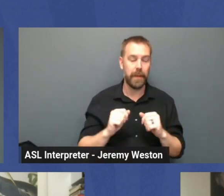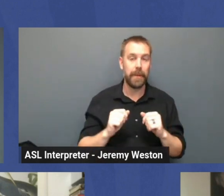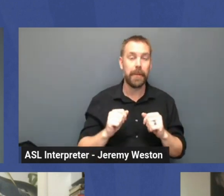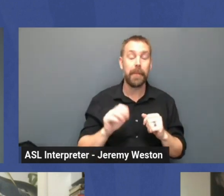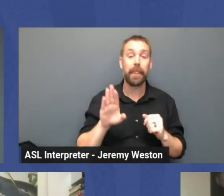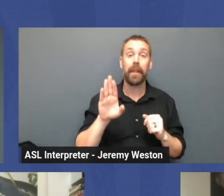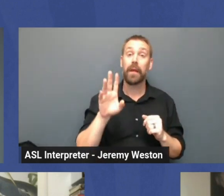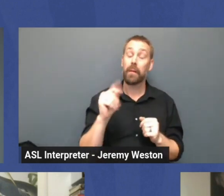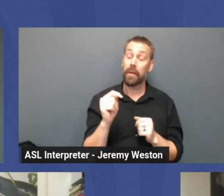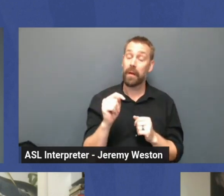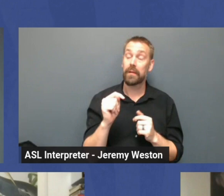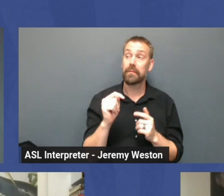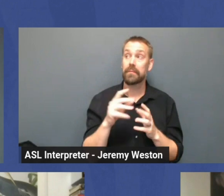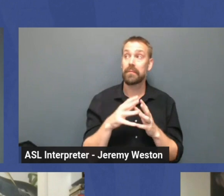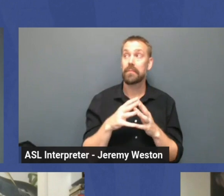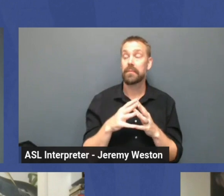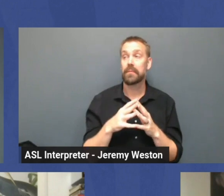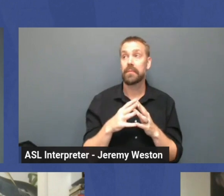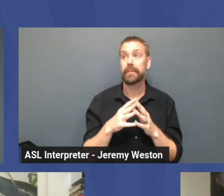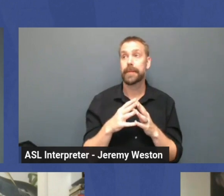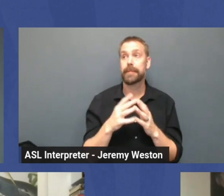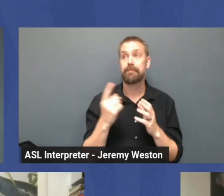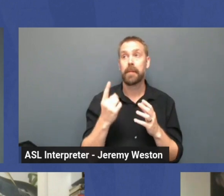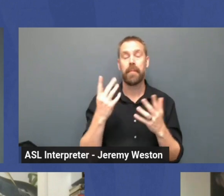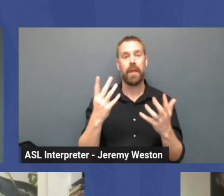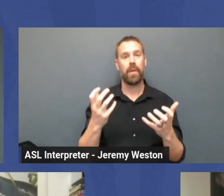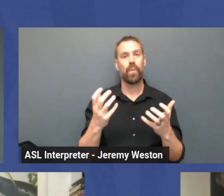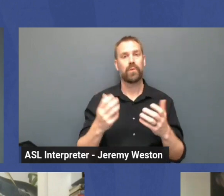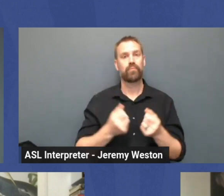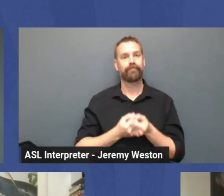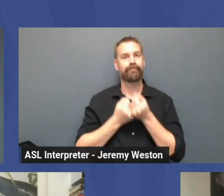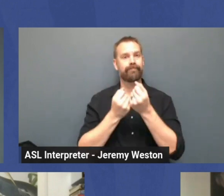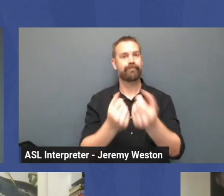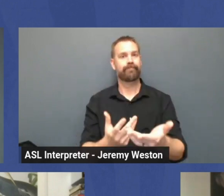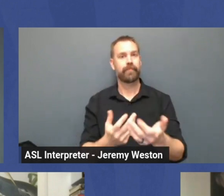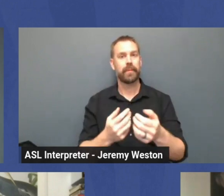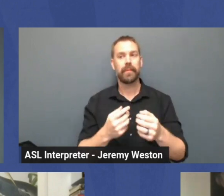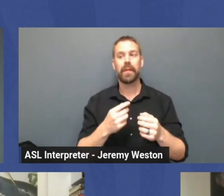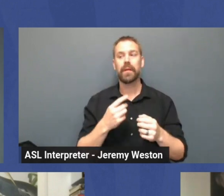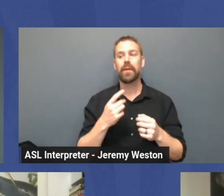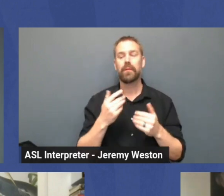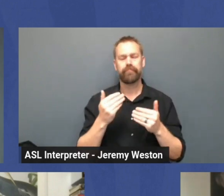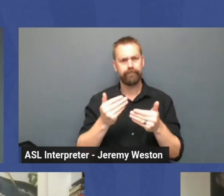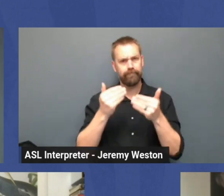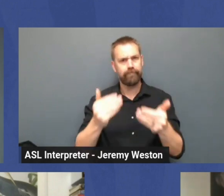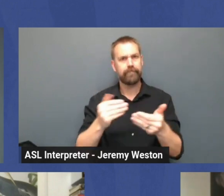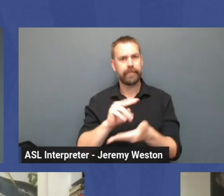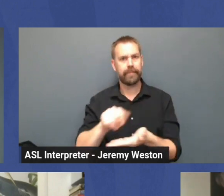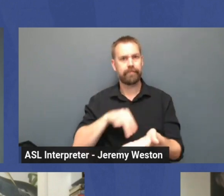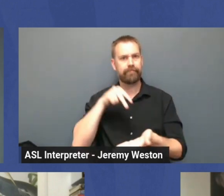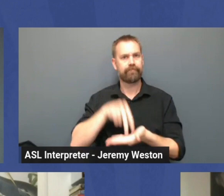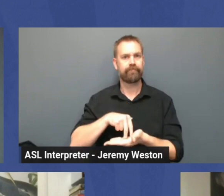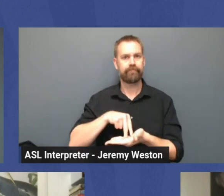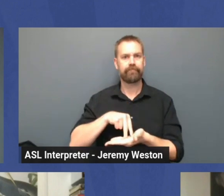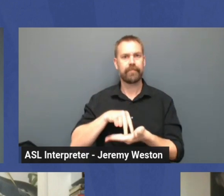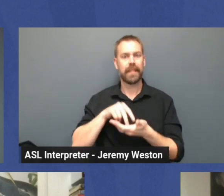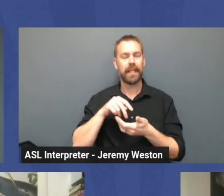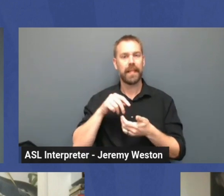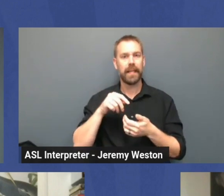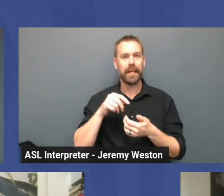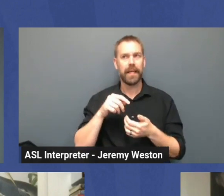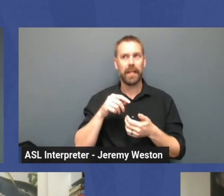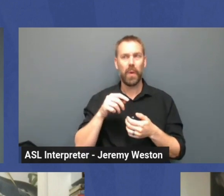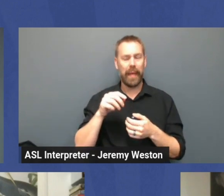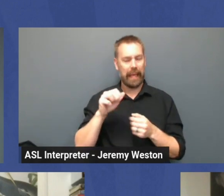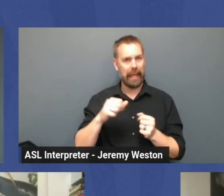to express to everyone is that taking this sort of a stance is at times extremely